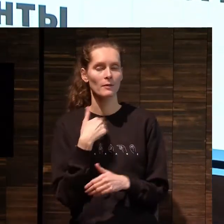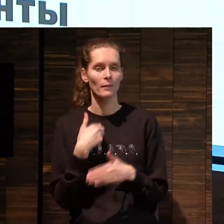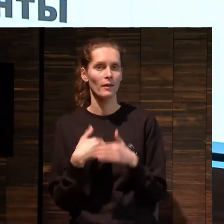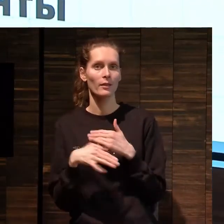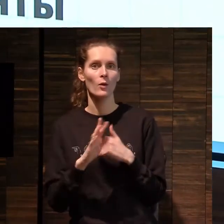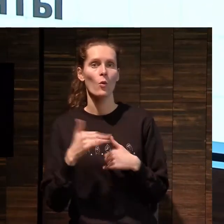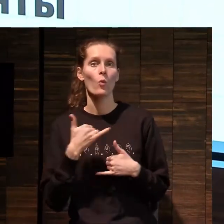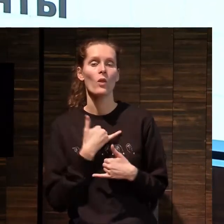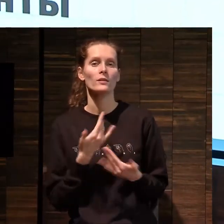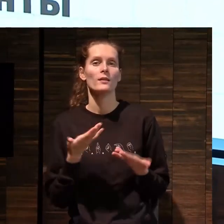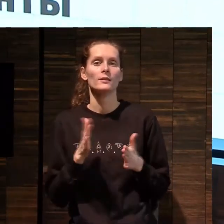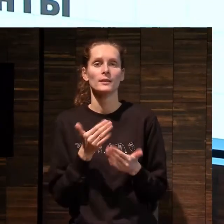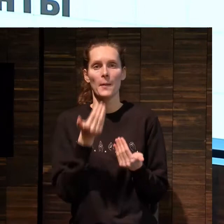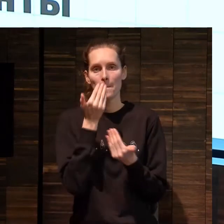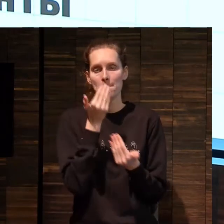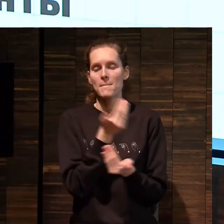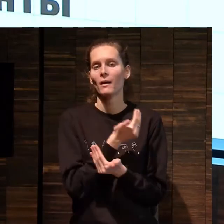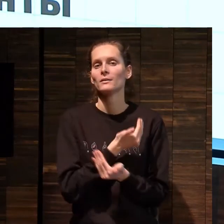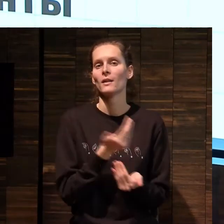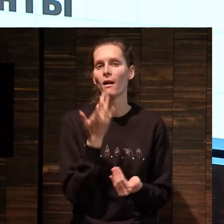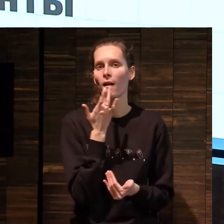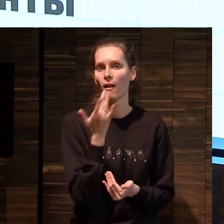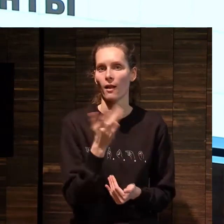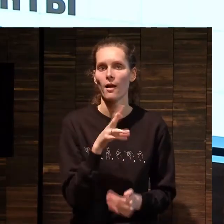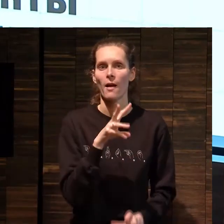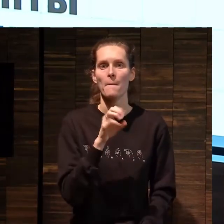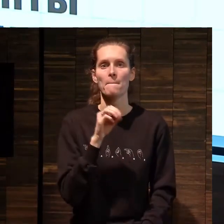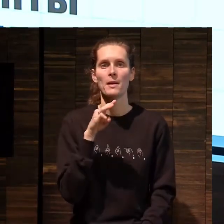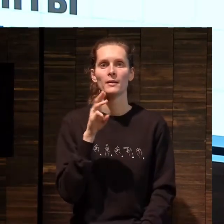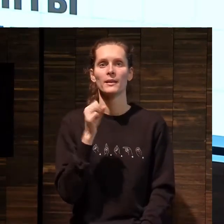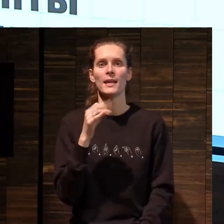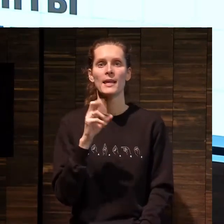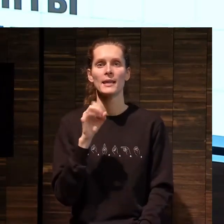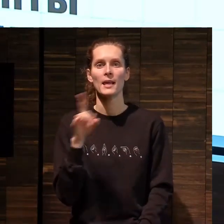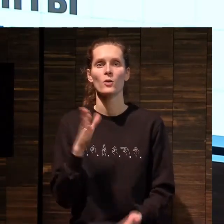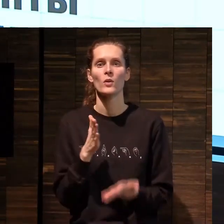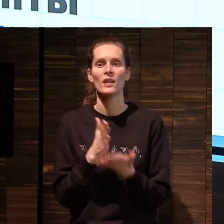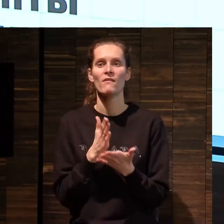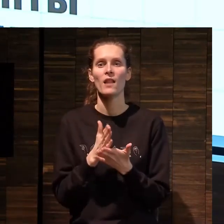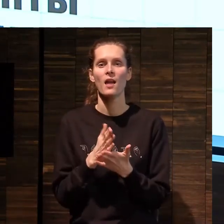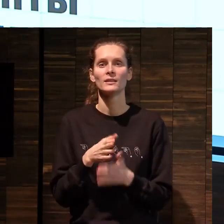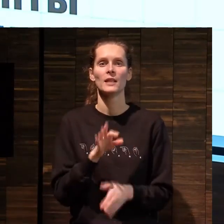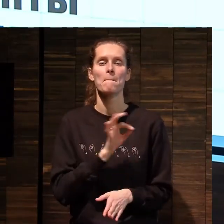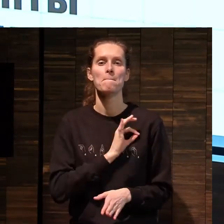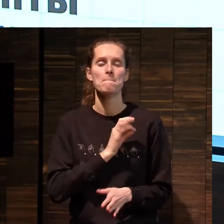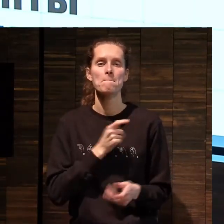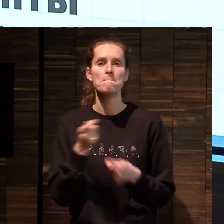We're not going to rest because we have one more speaker. It's Matt Thacker,